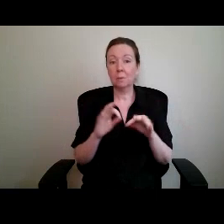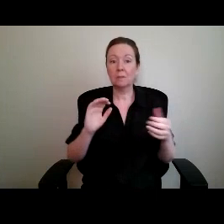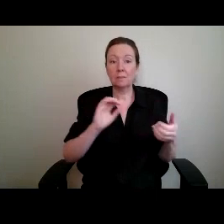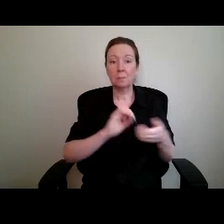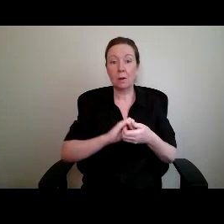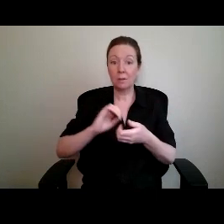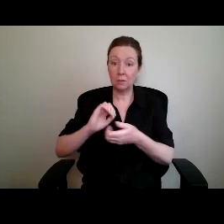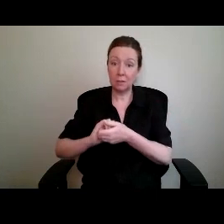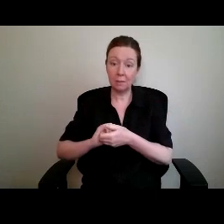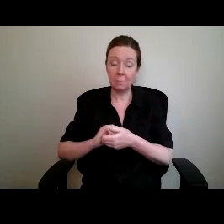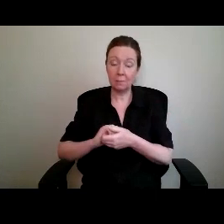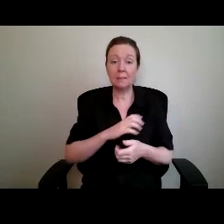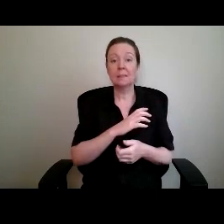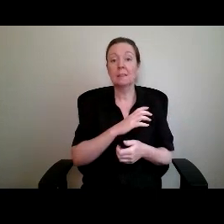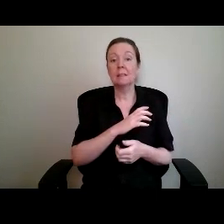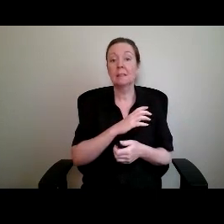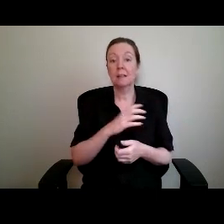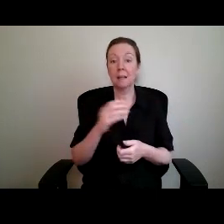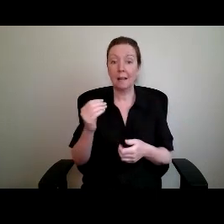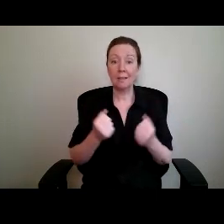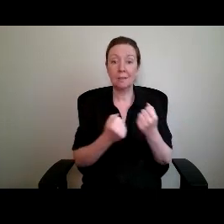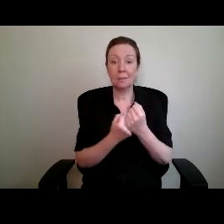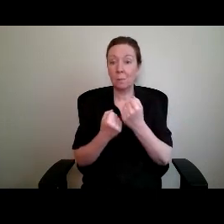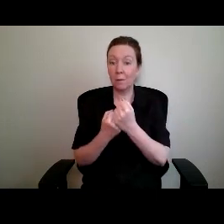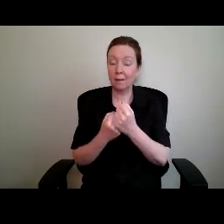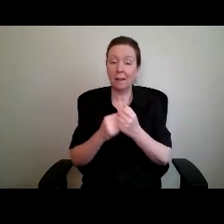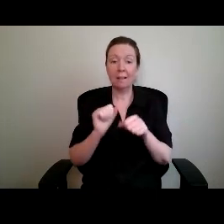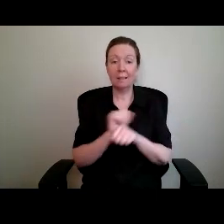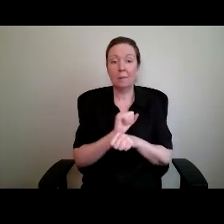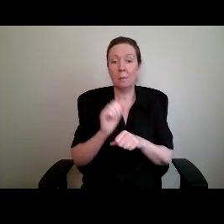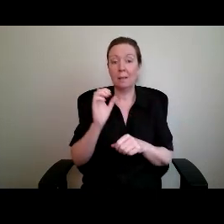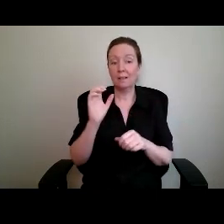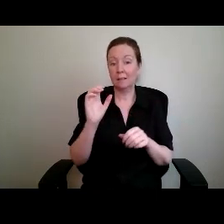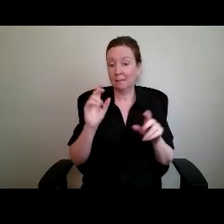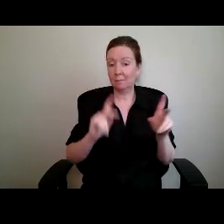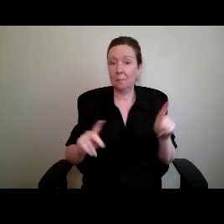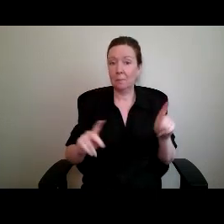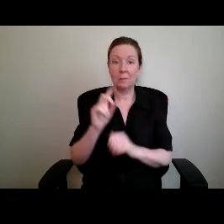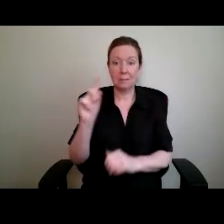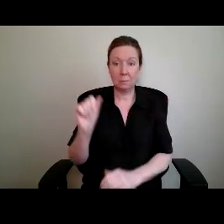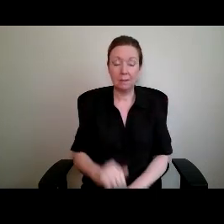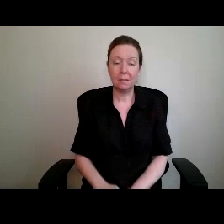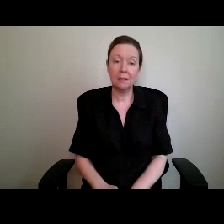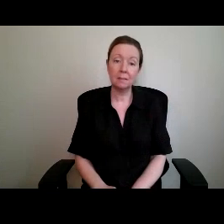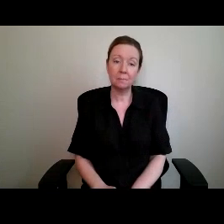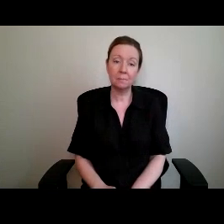partnerships and in supporting the employment of job seekers with disabilities.